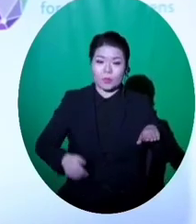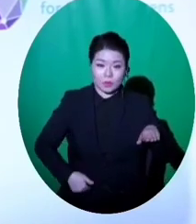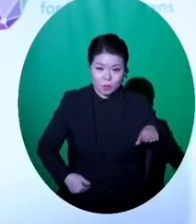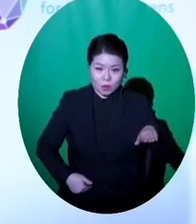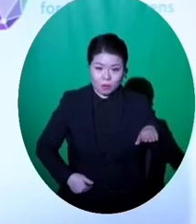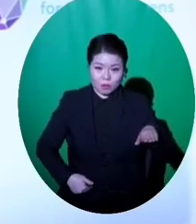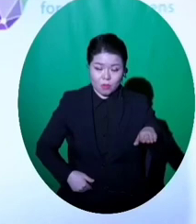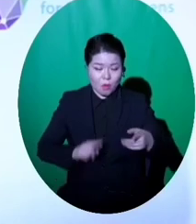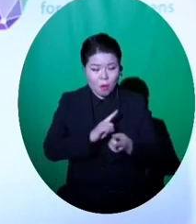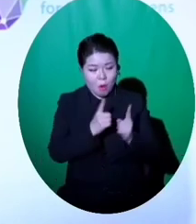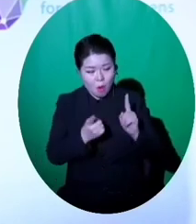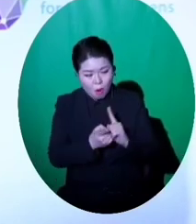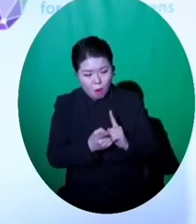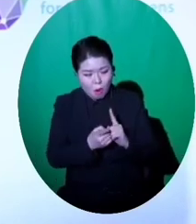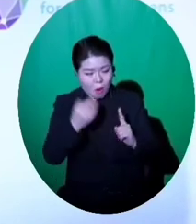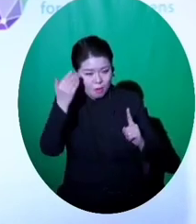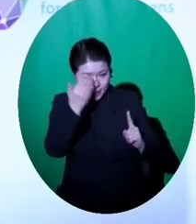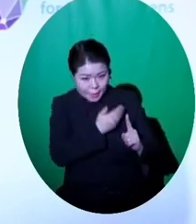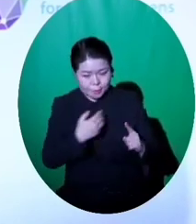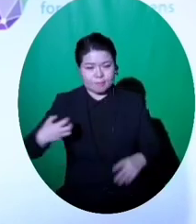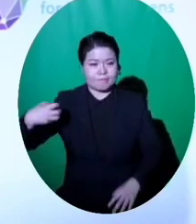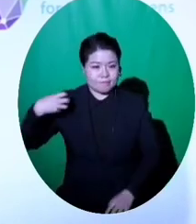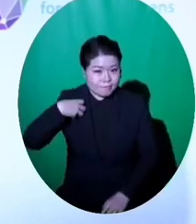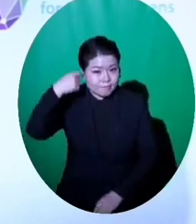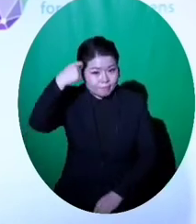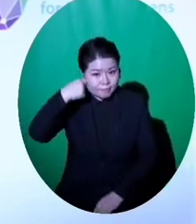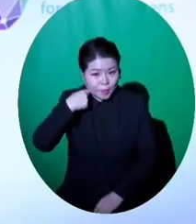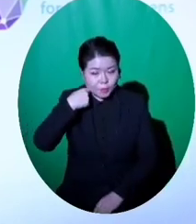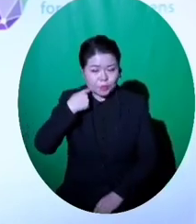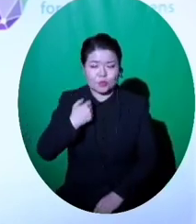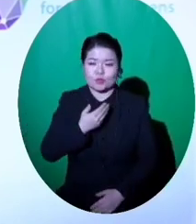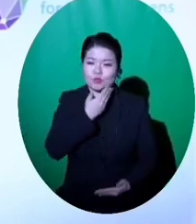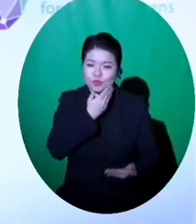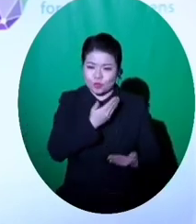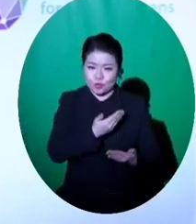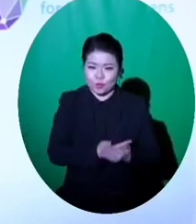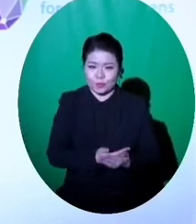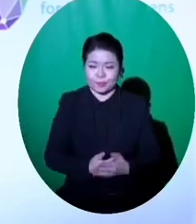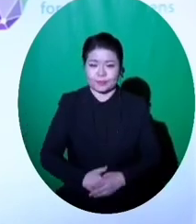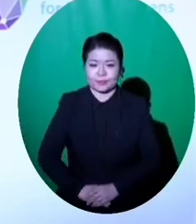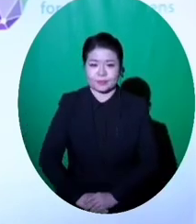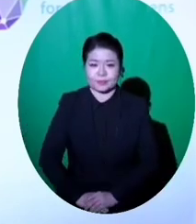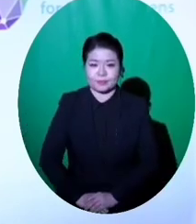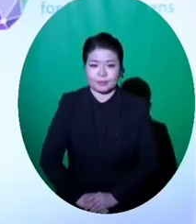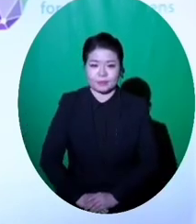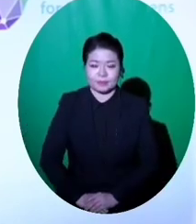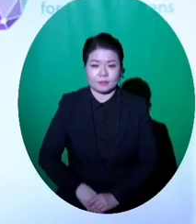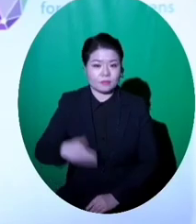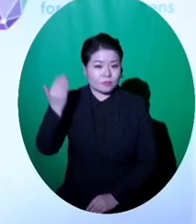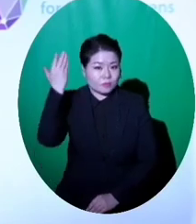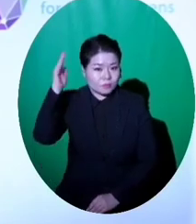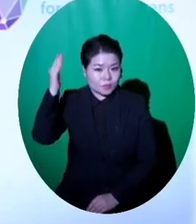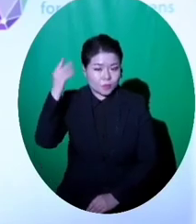experienced such a really dramatic tension of racial conflict in the United States.